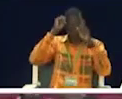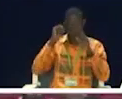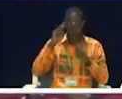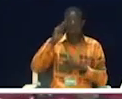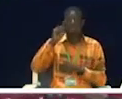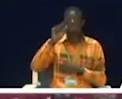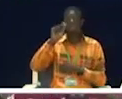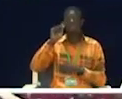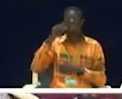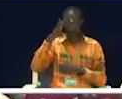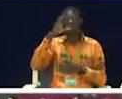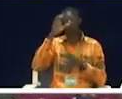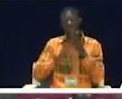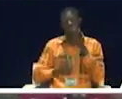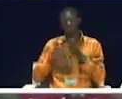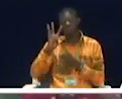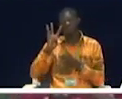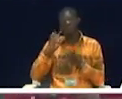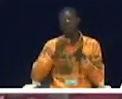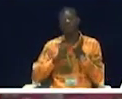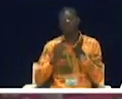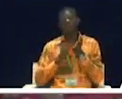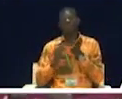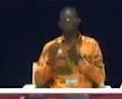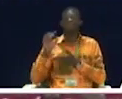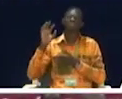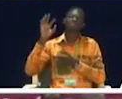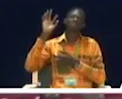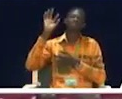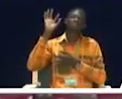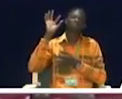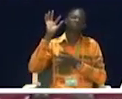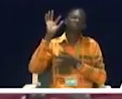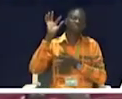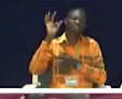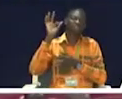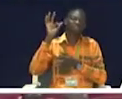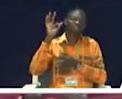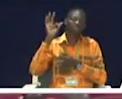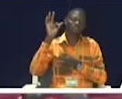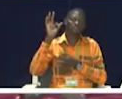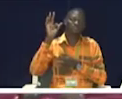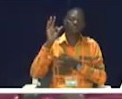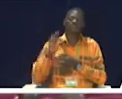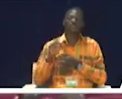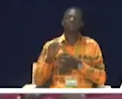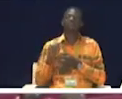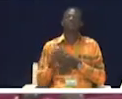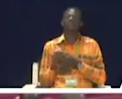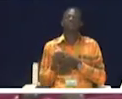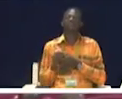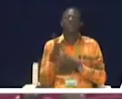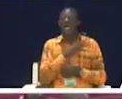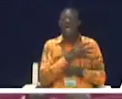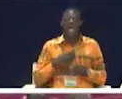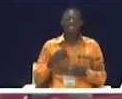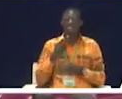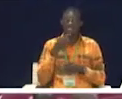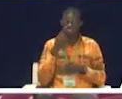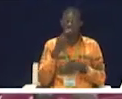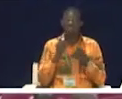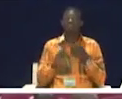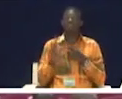4, verse 19. Matthew chapter 4, verse 19. Matthew 4, verse 19. And he said unto